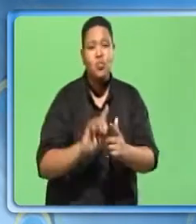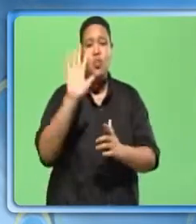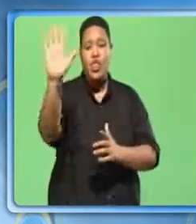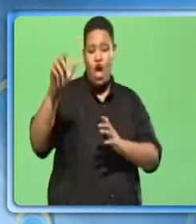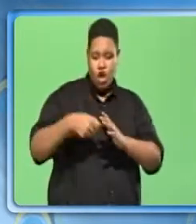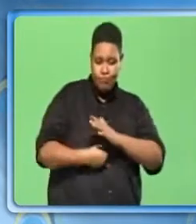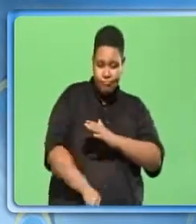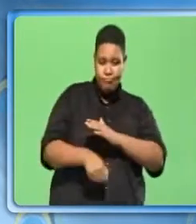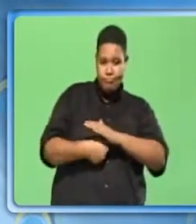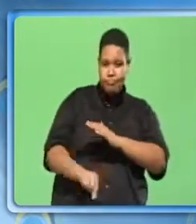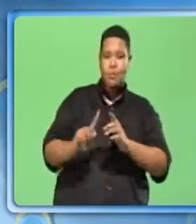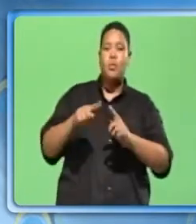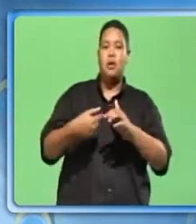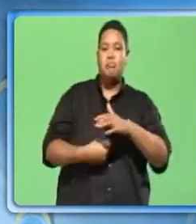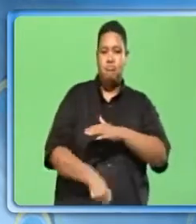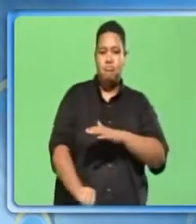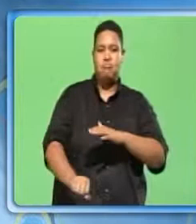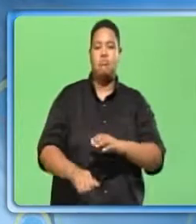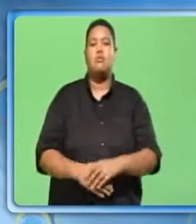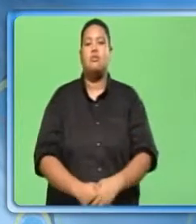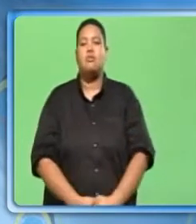offspring when they reproduce.